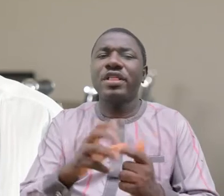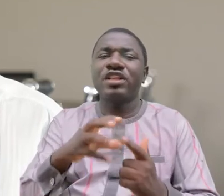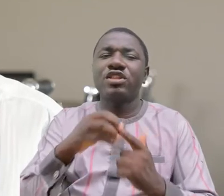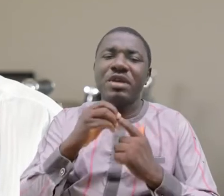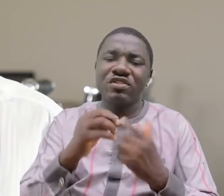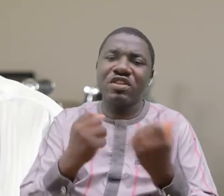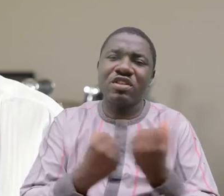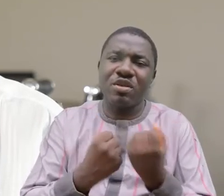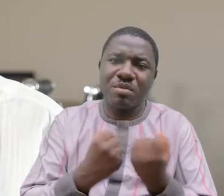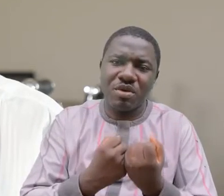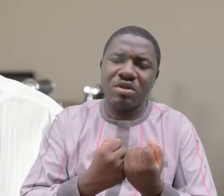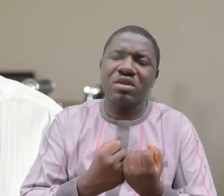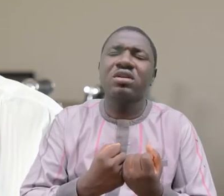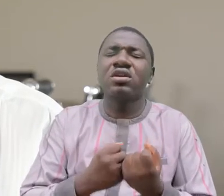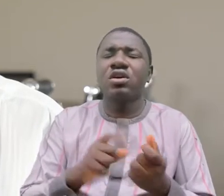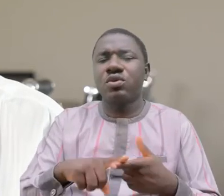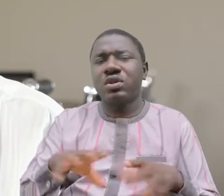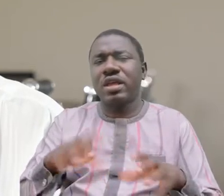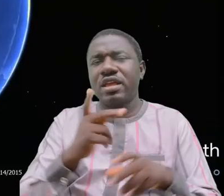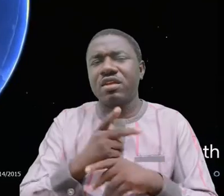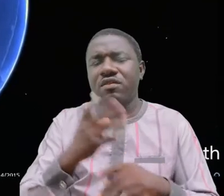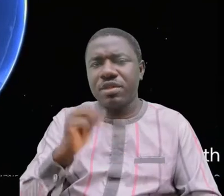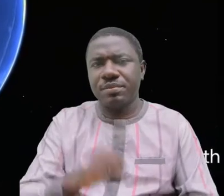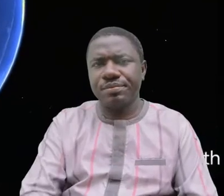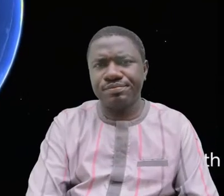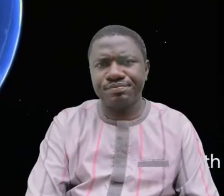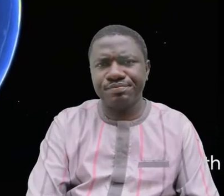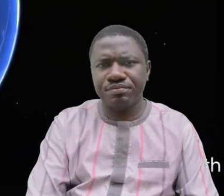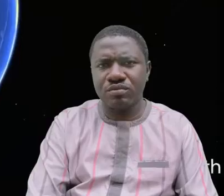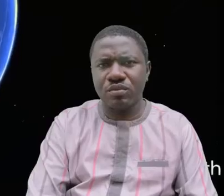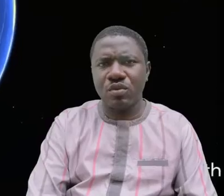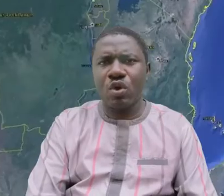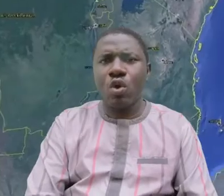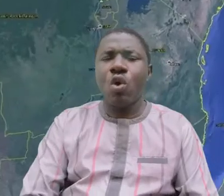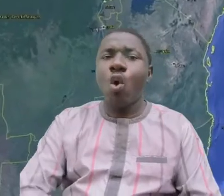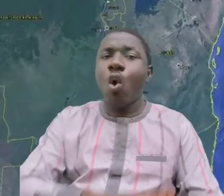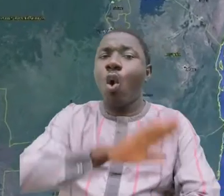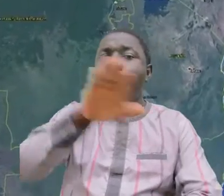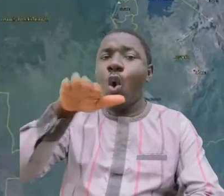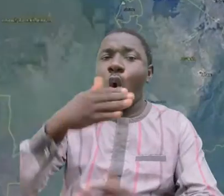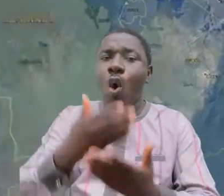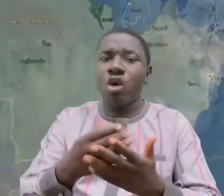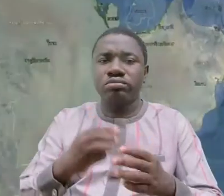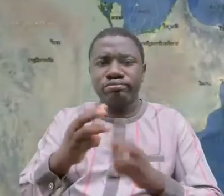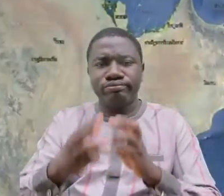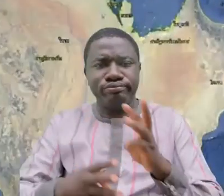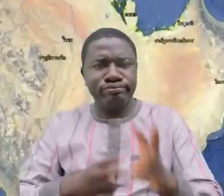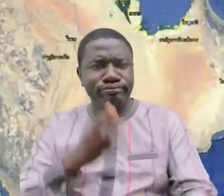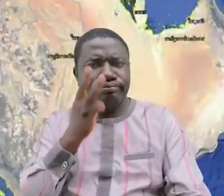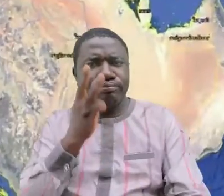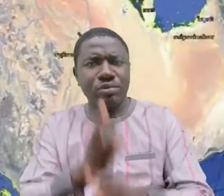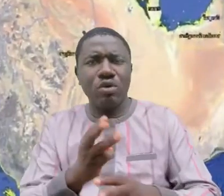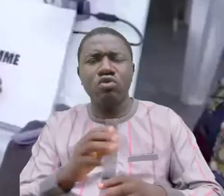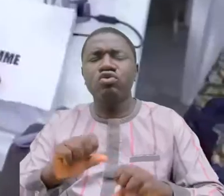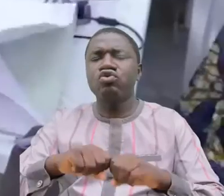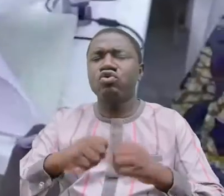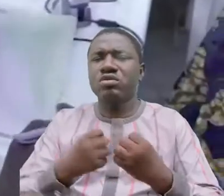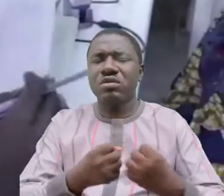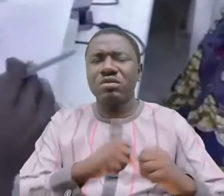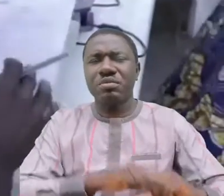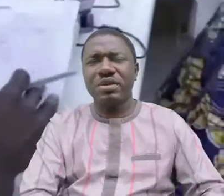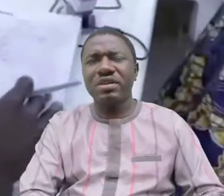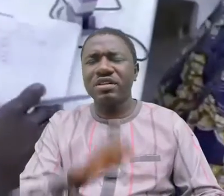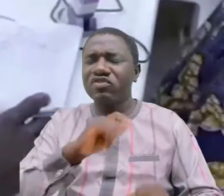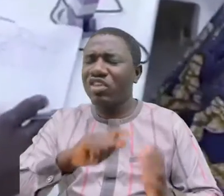with a special intervention to take care of them. All over the world, social protection has risen to become a key